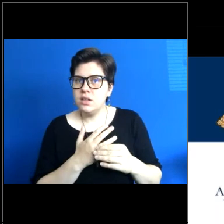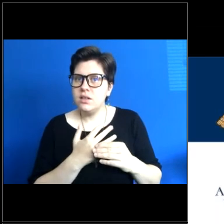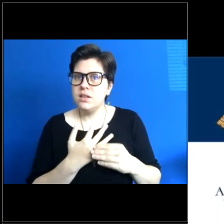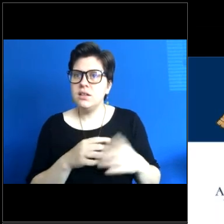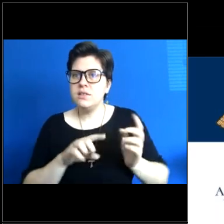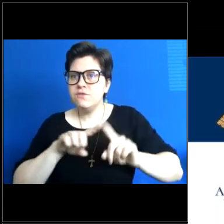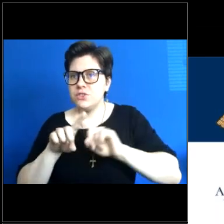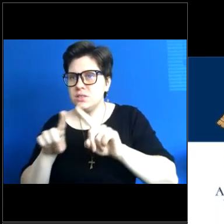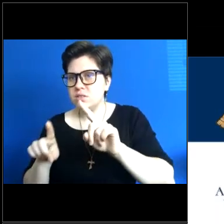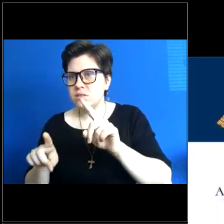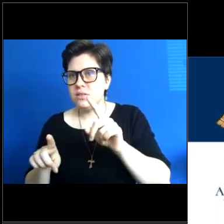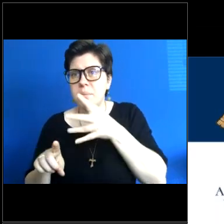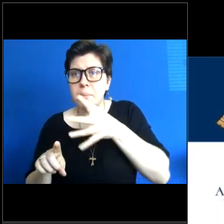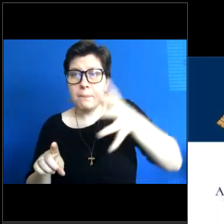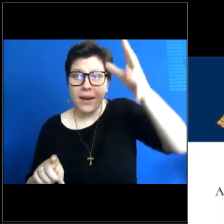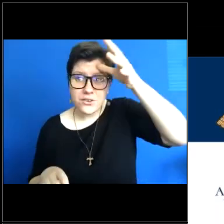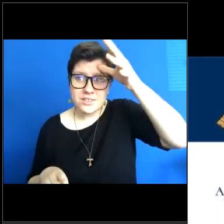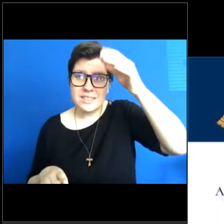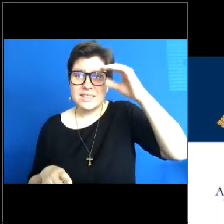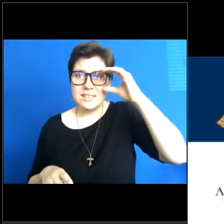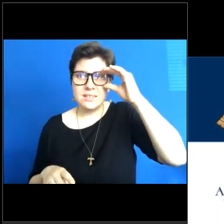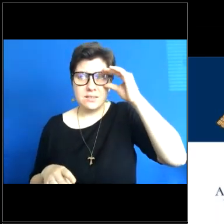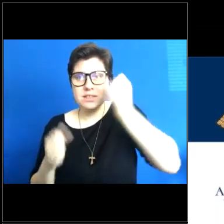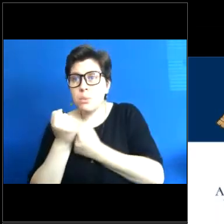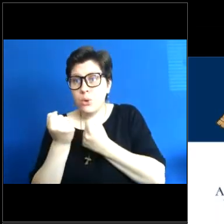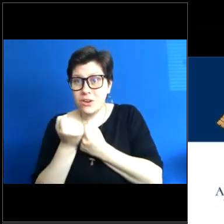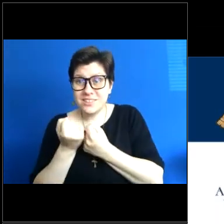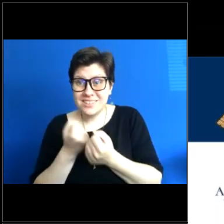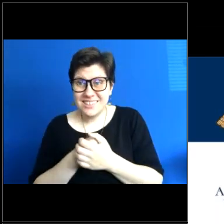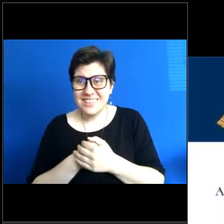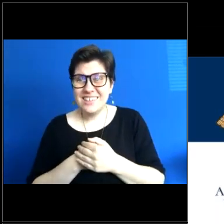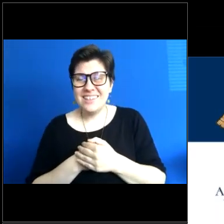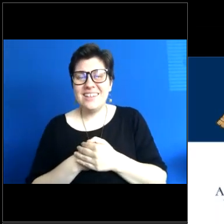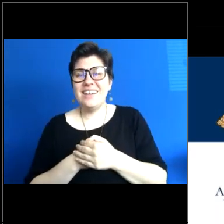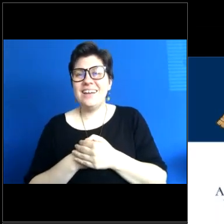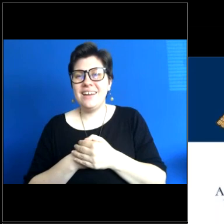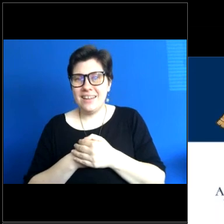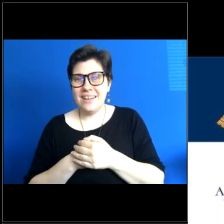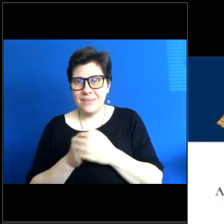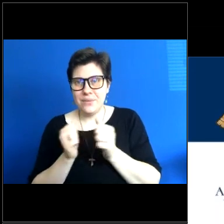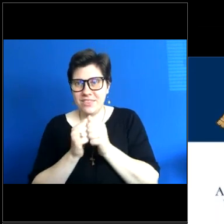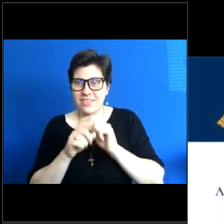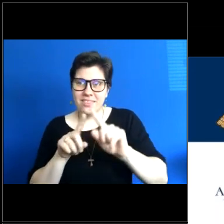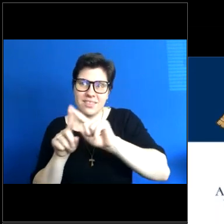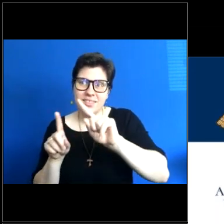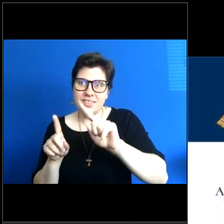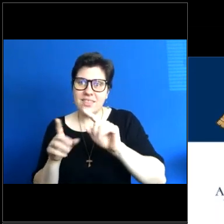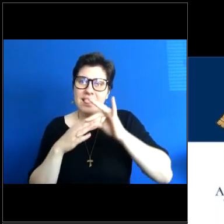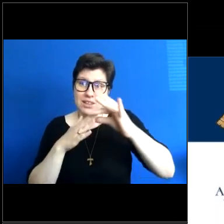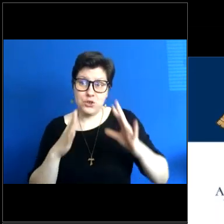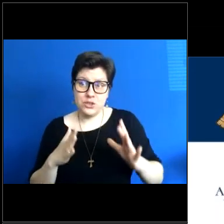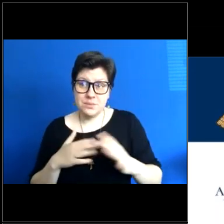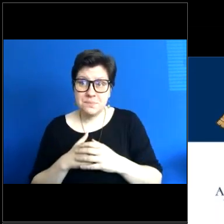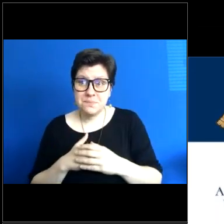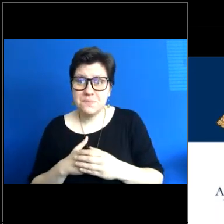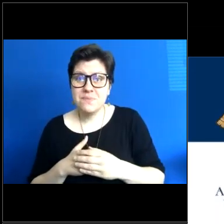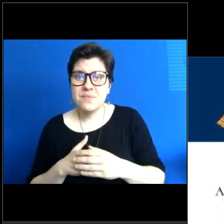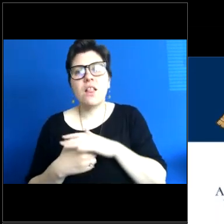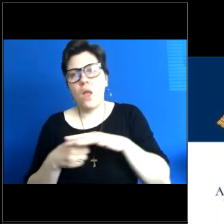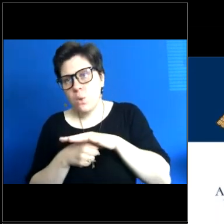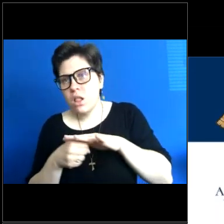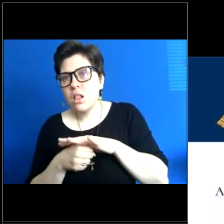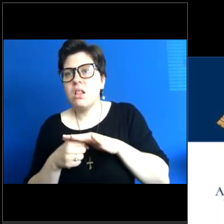different parenting supports with different leaders, both local